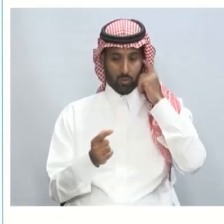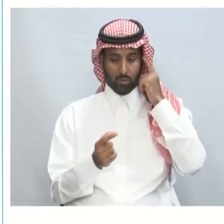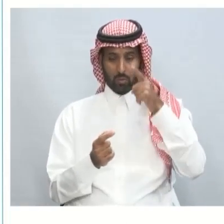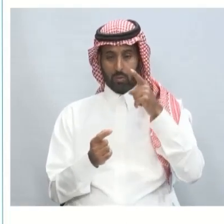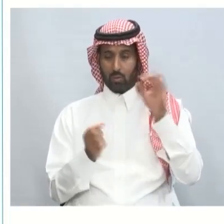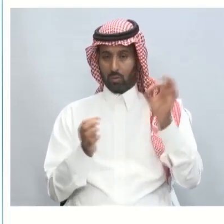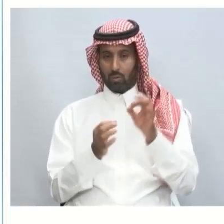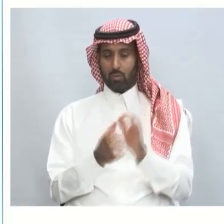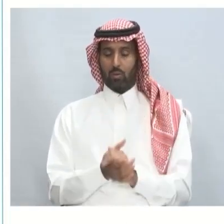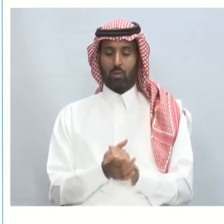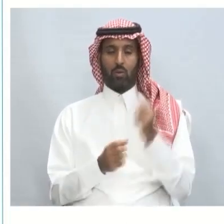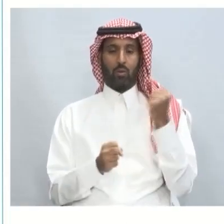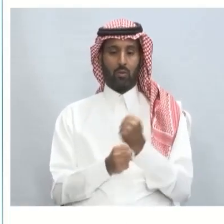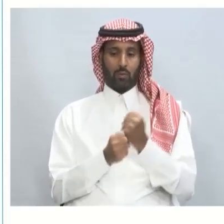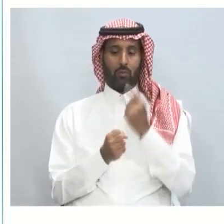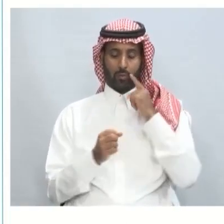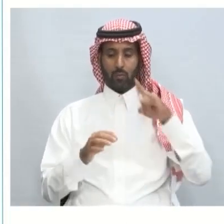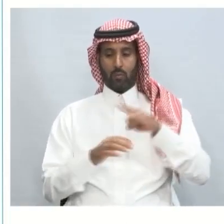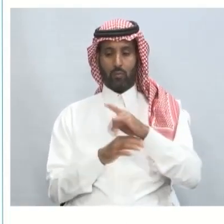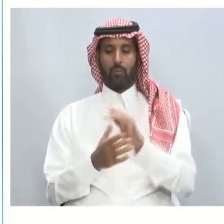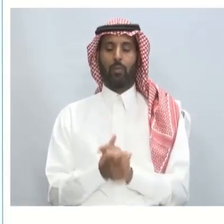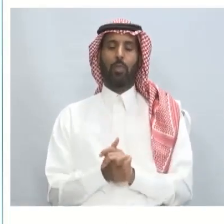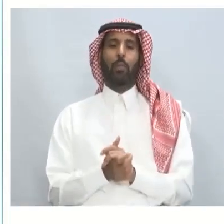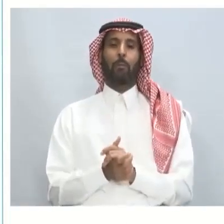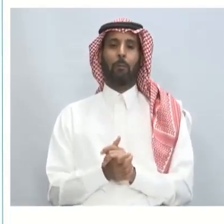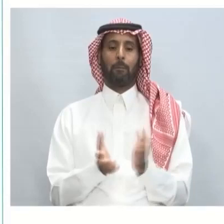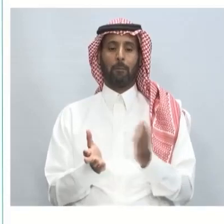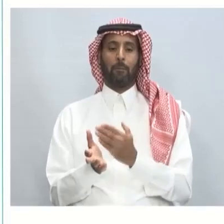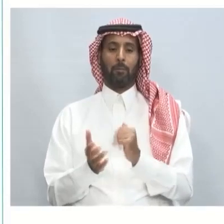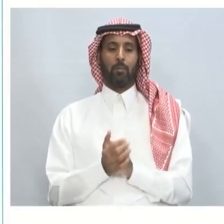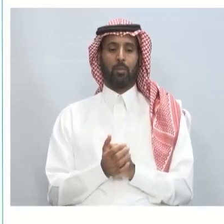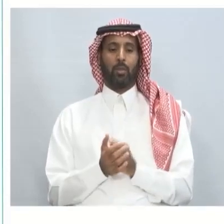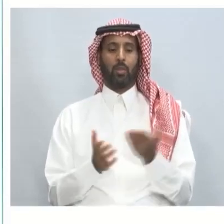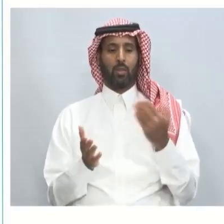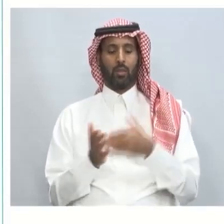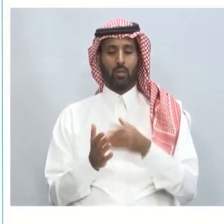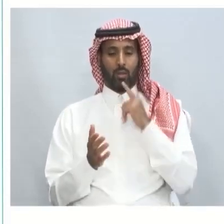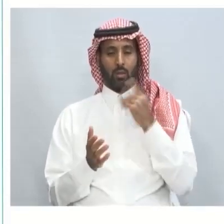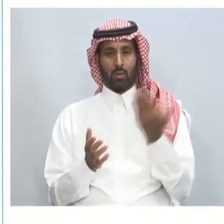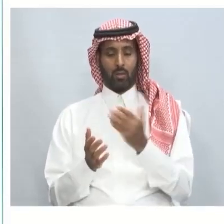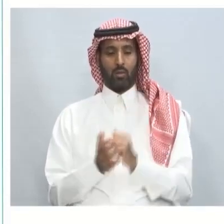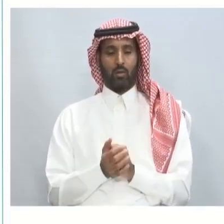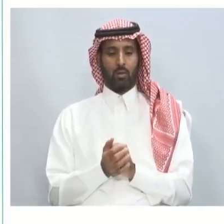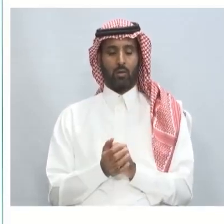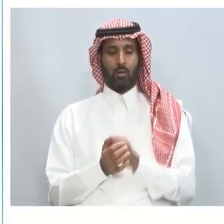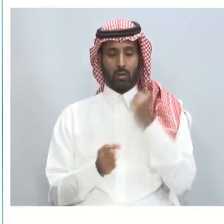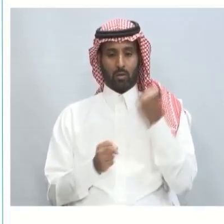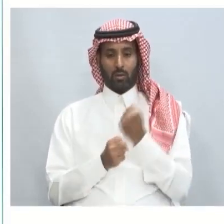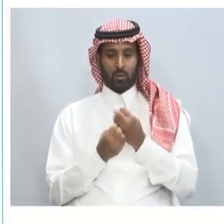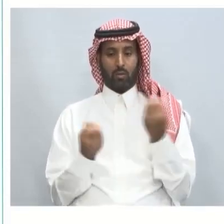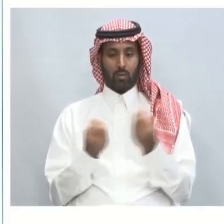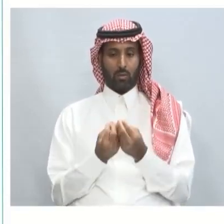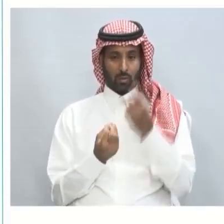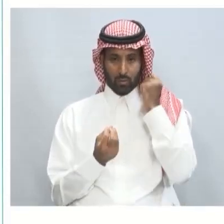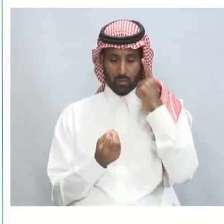clues that he works in air traffic. So this is today's lesson, the pair work, to try